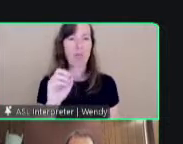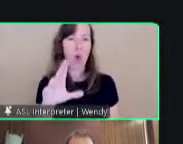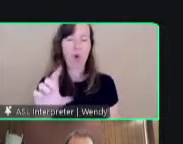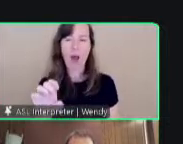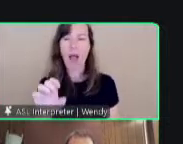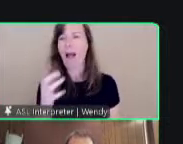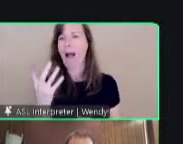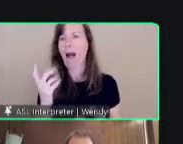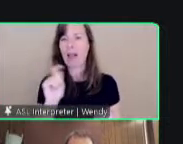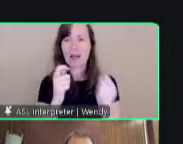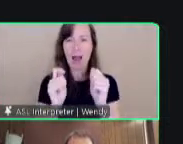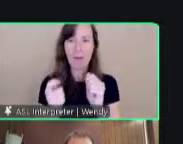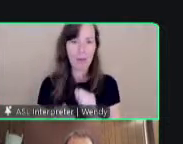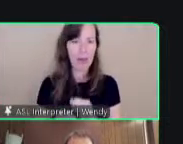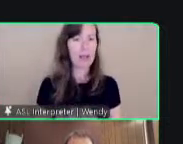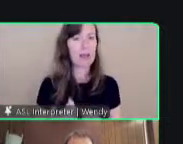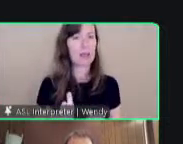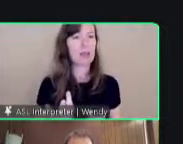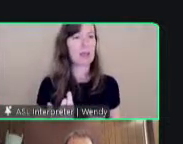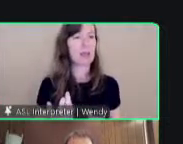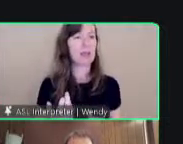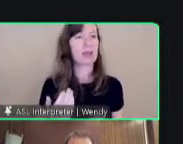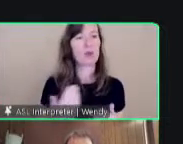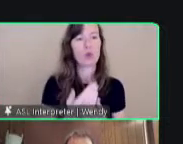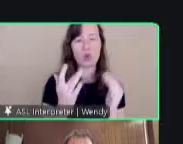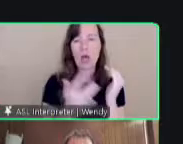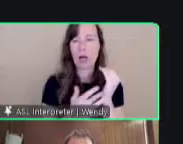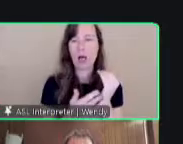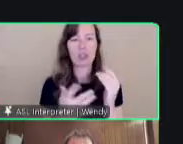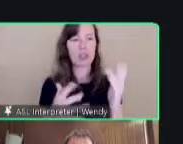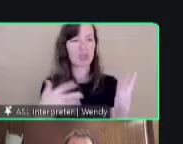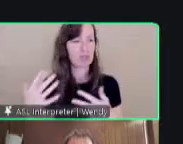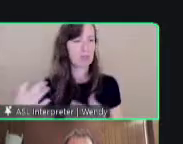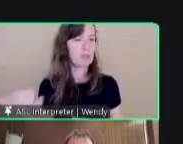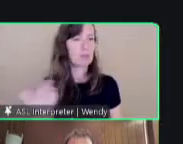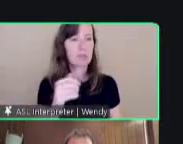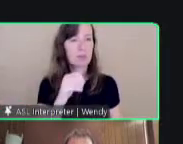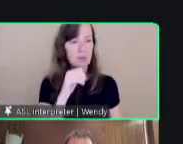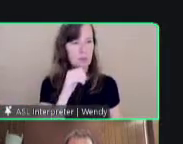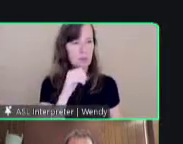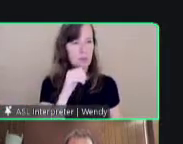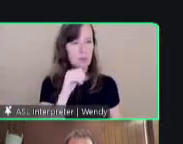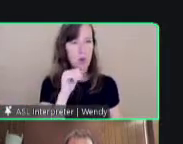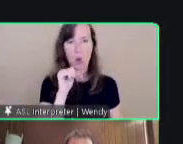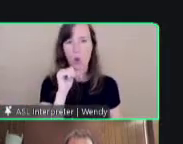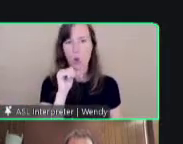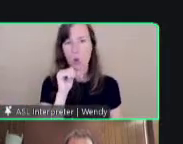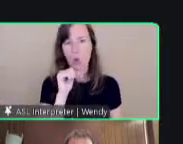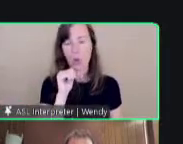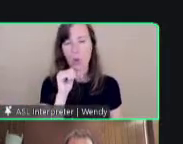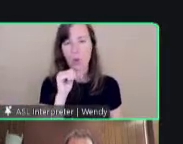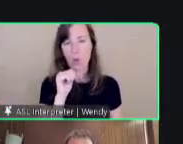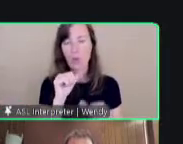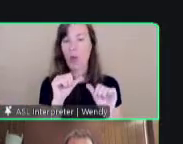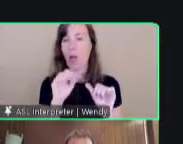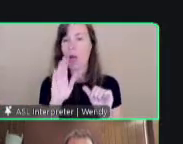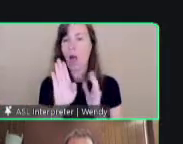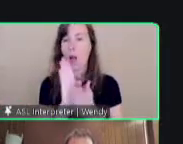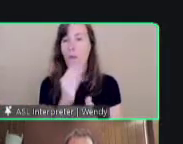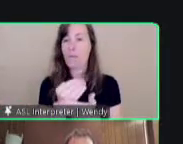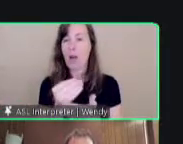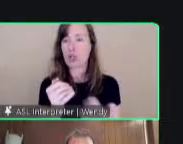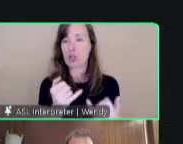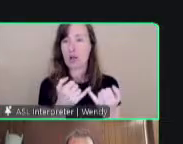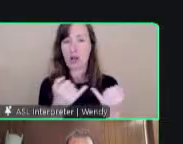then, we have maintained the budget line item. It's flat, but this will allow